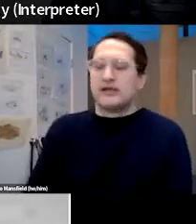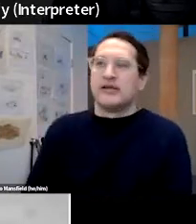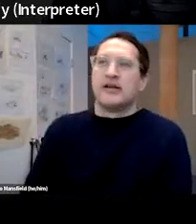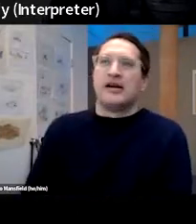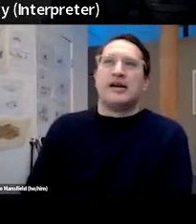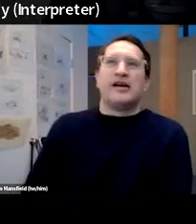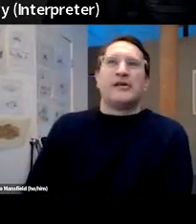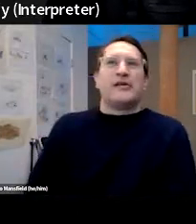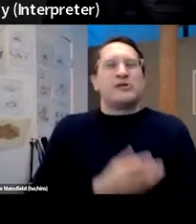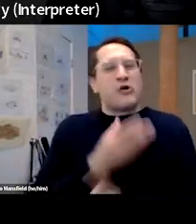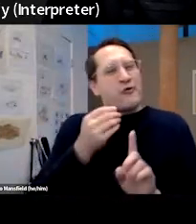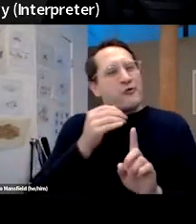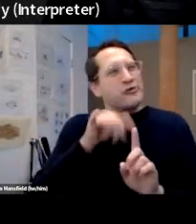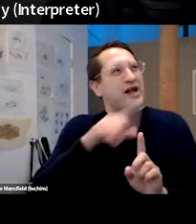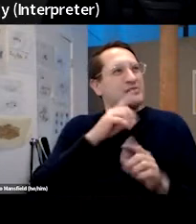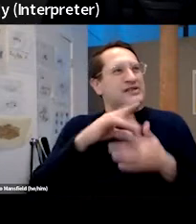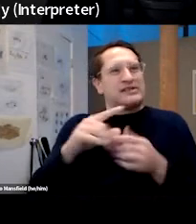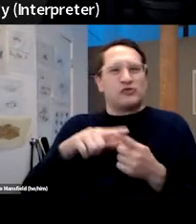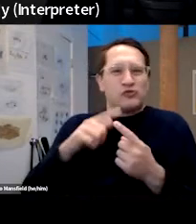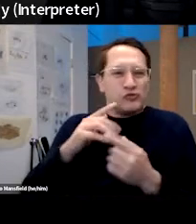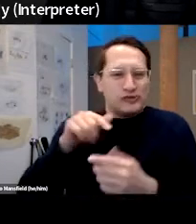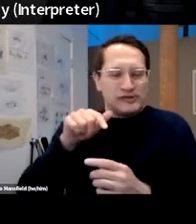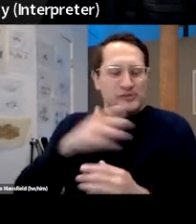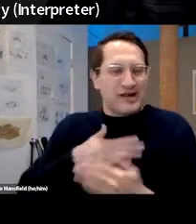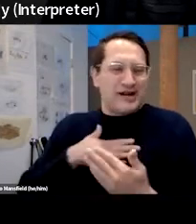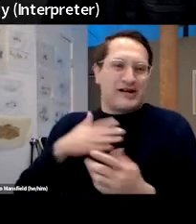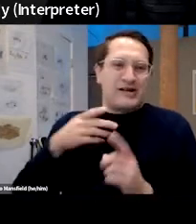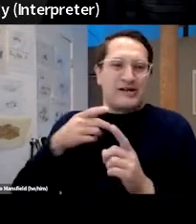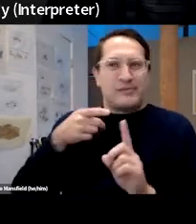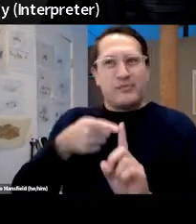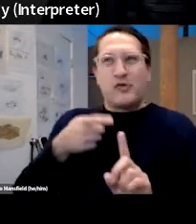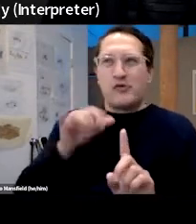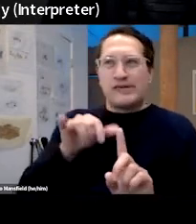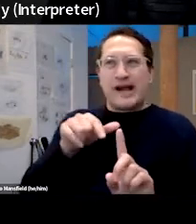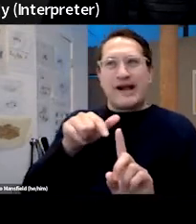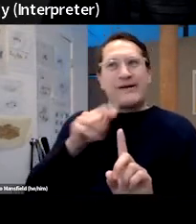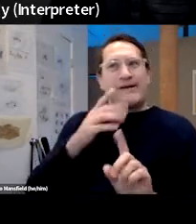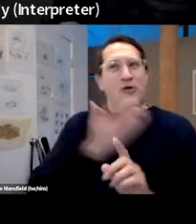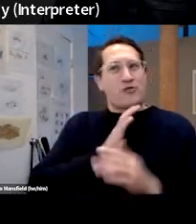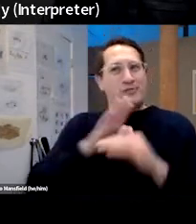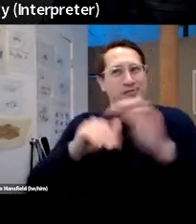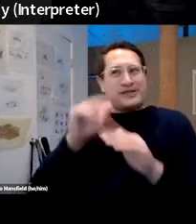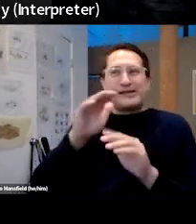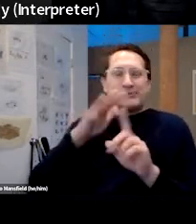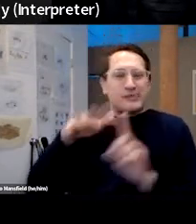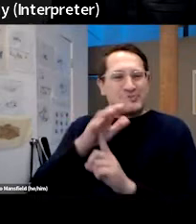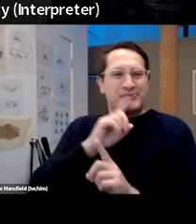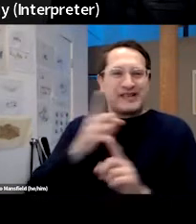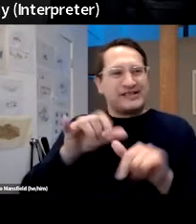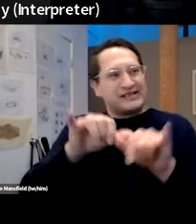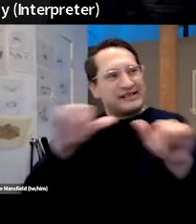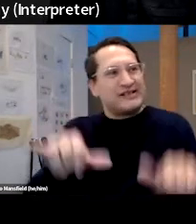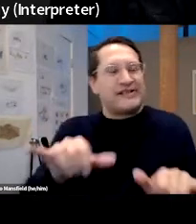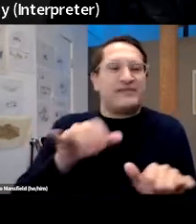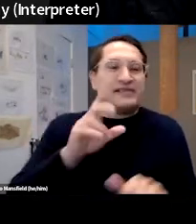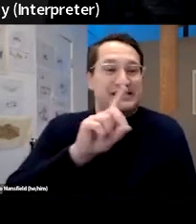our heritage, and our identity. And that really leads us to my the point I wanted to make here is